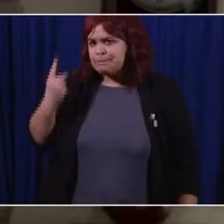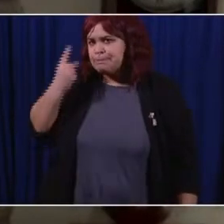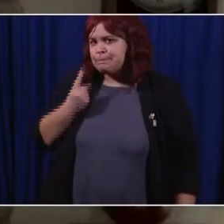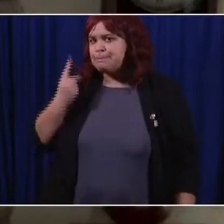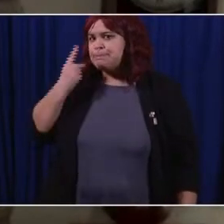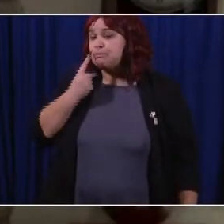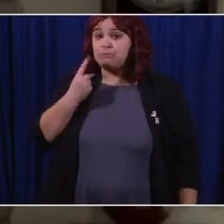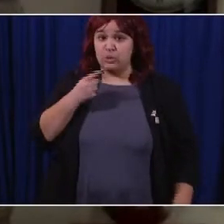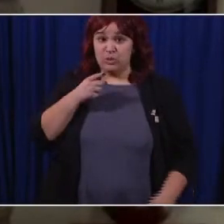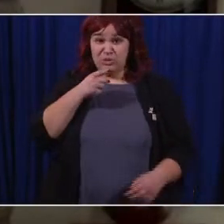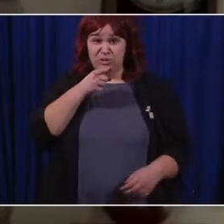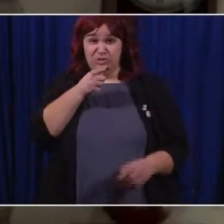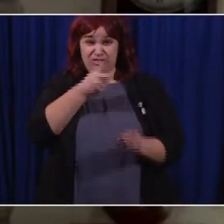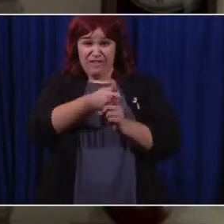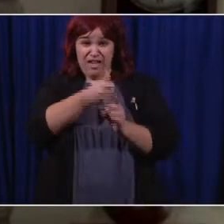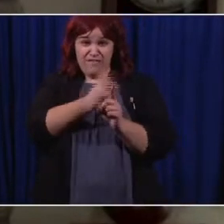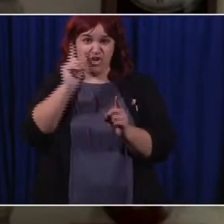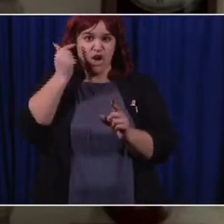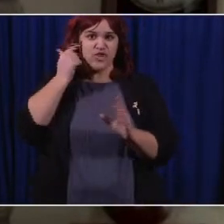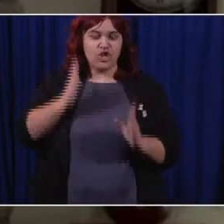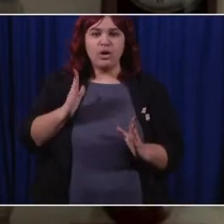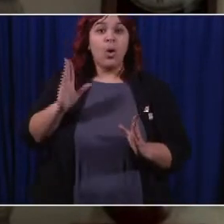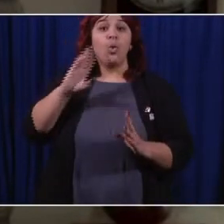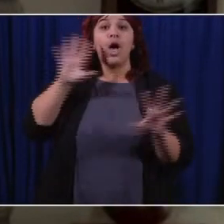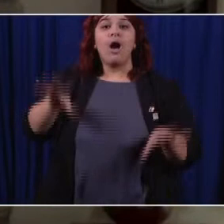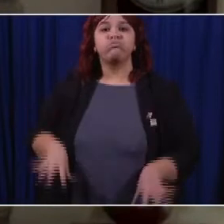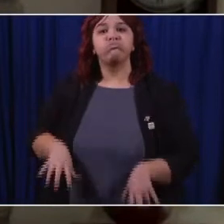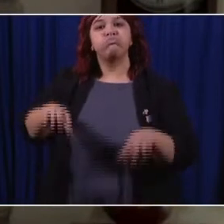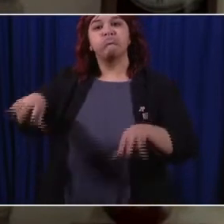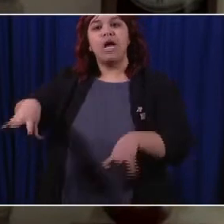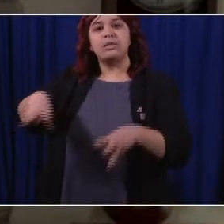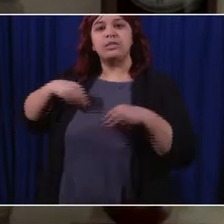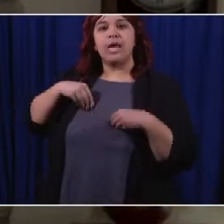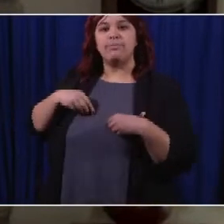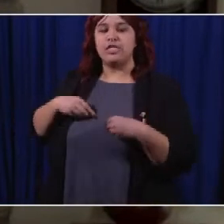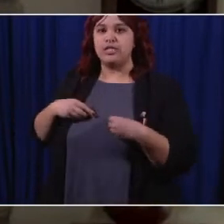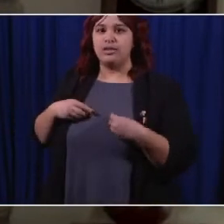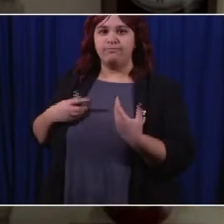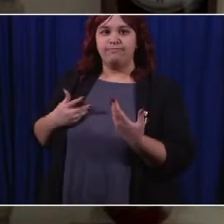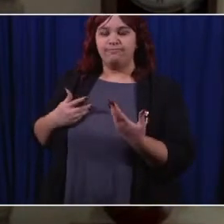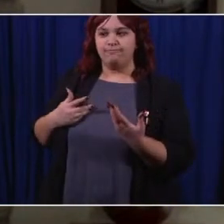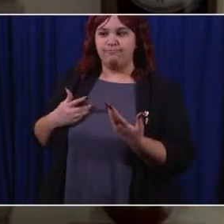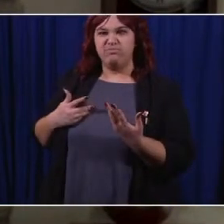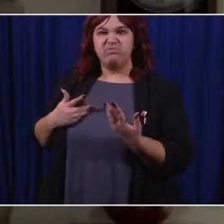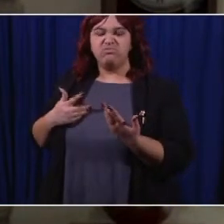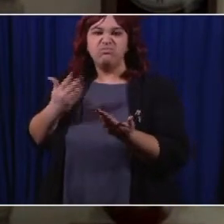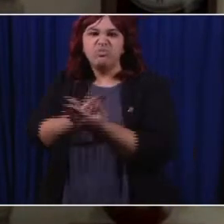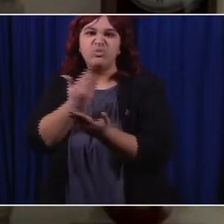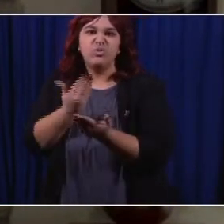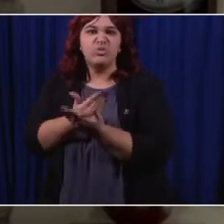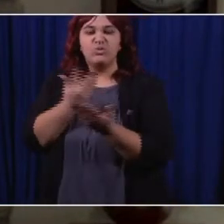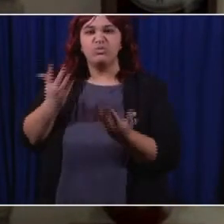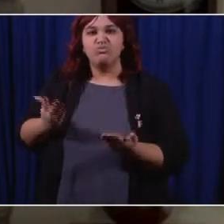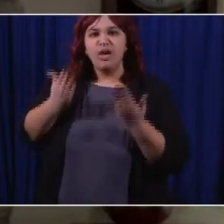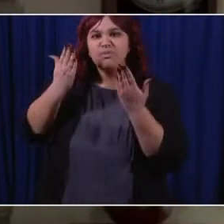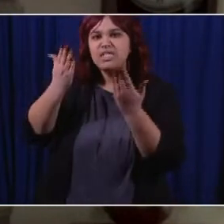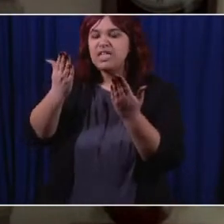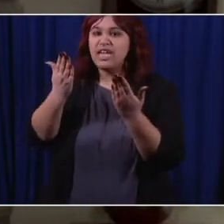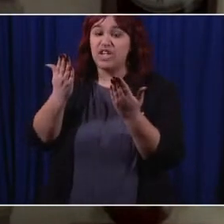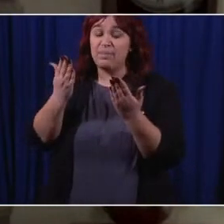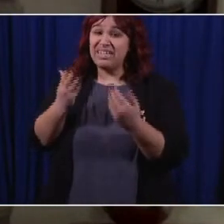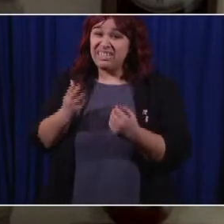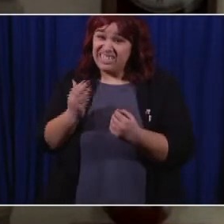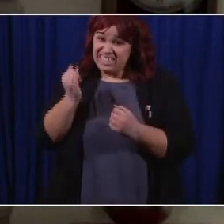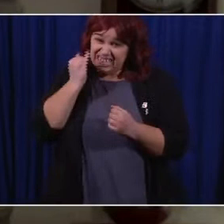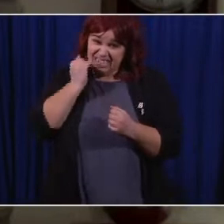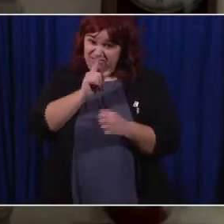of like recommendations and, suggested protocol, are you planning to, if we're really this bad in relative to other states,